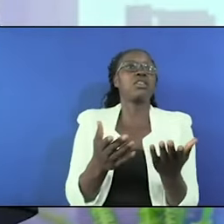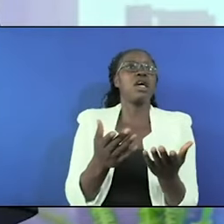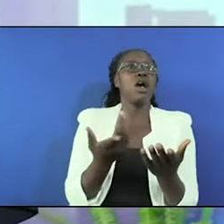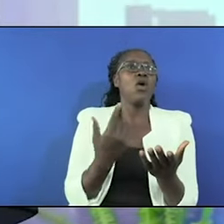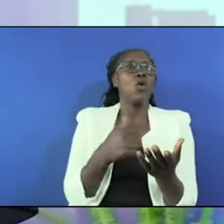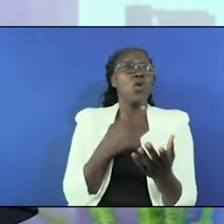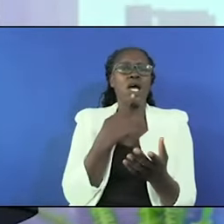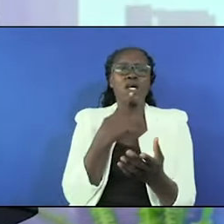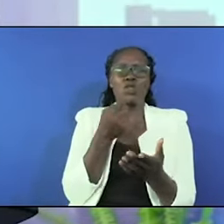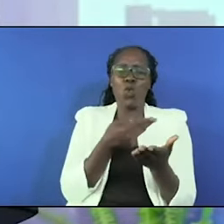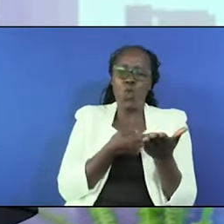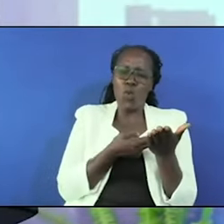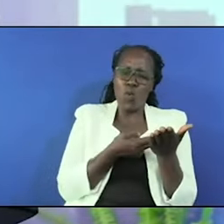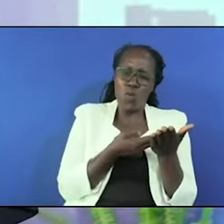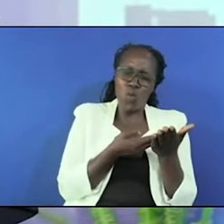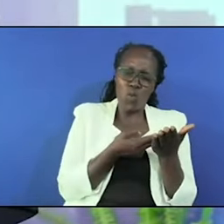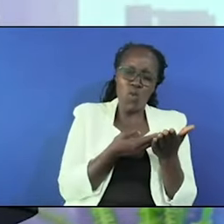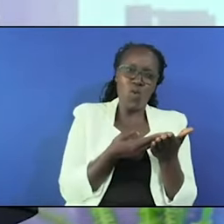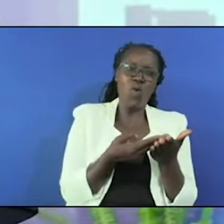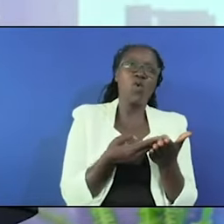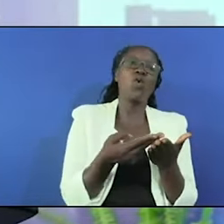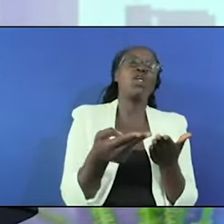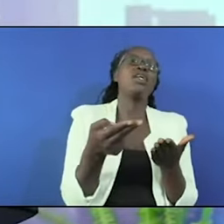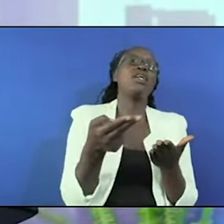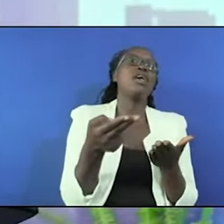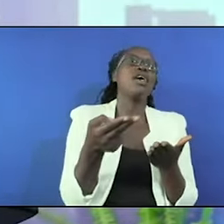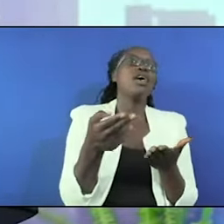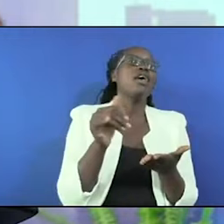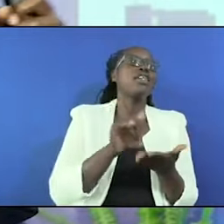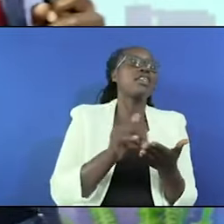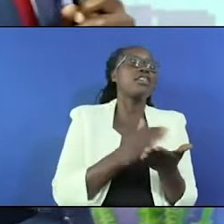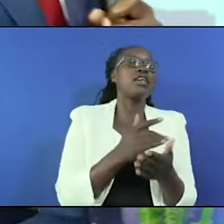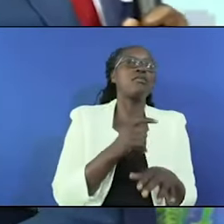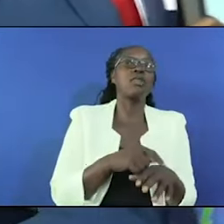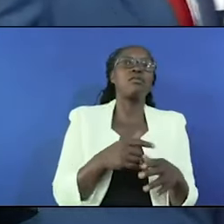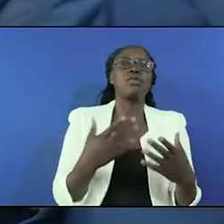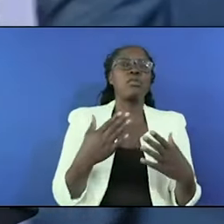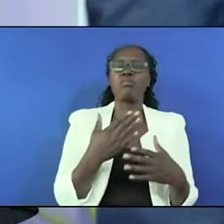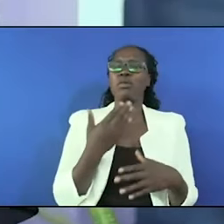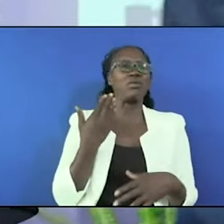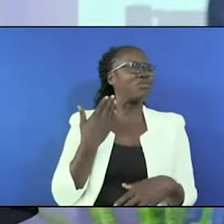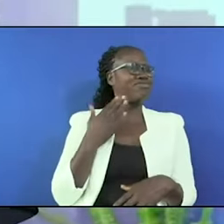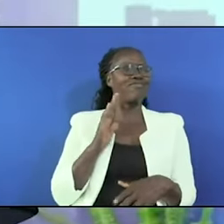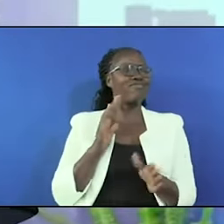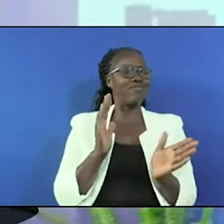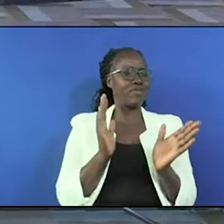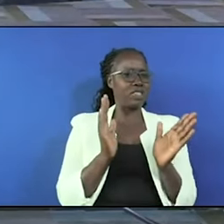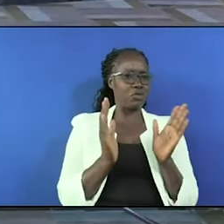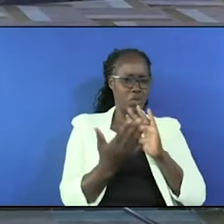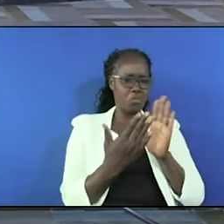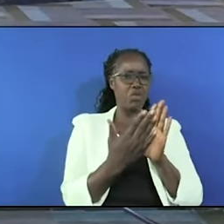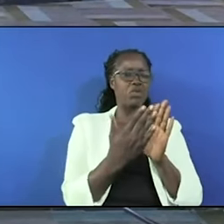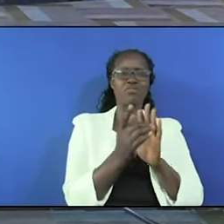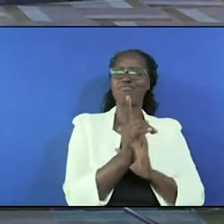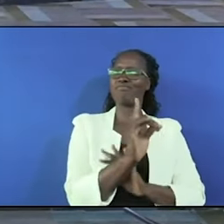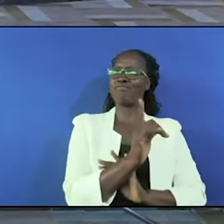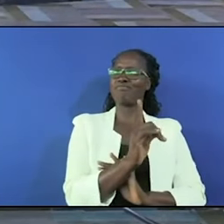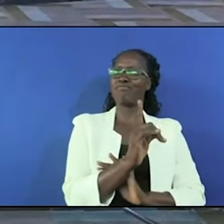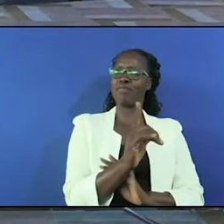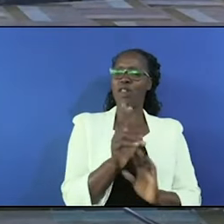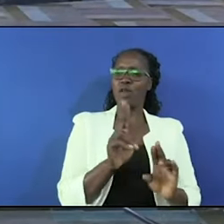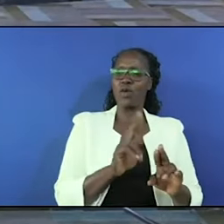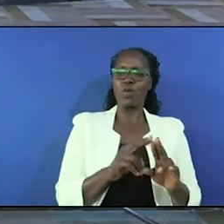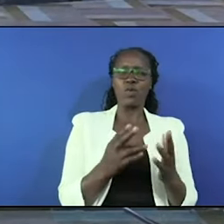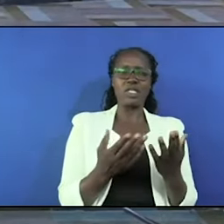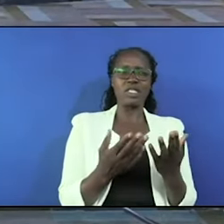We are so holy that sometimes there are some people we don't want them to approach even this pulpit. We see